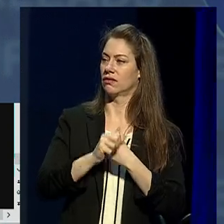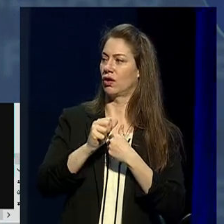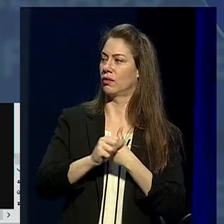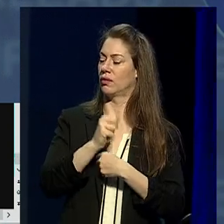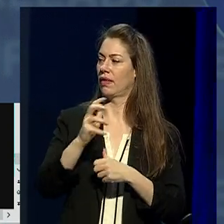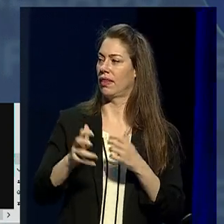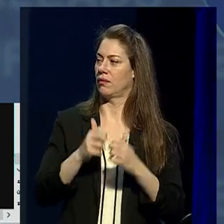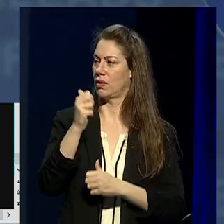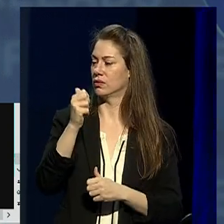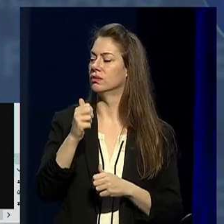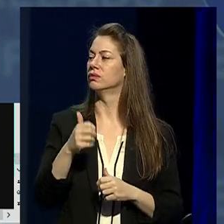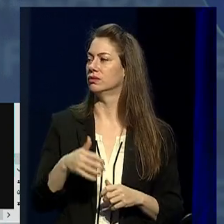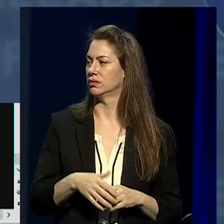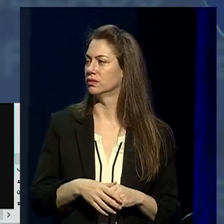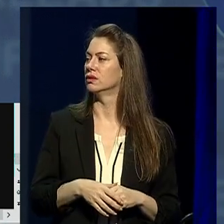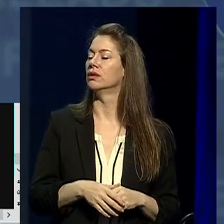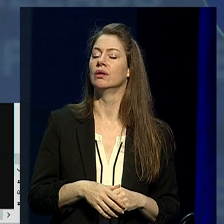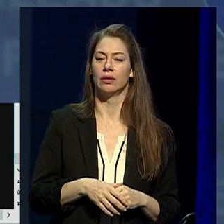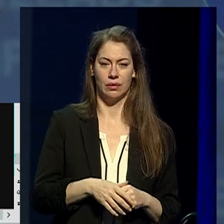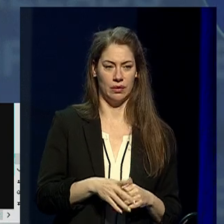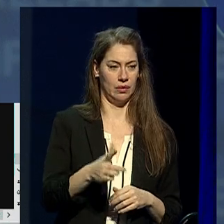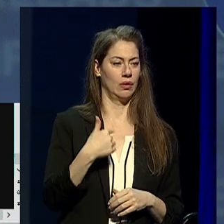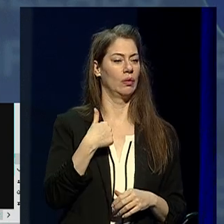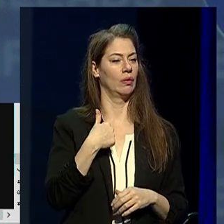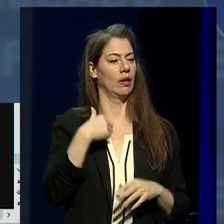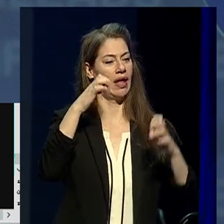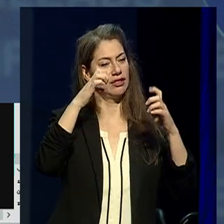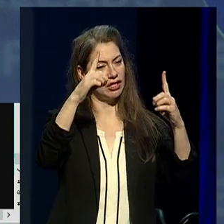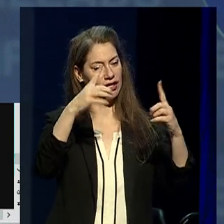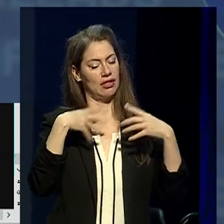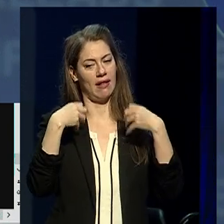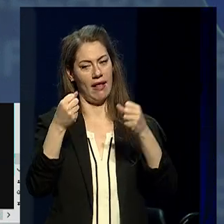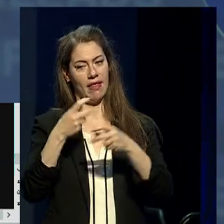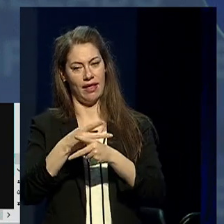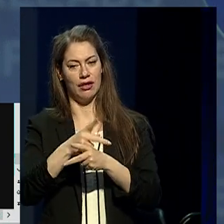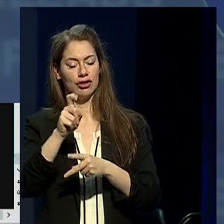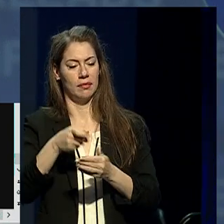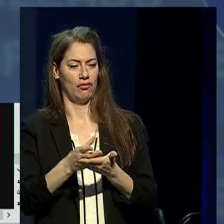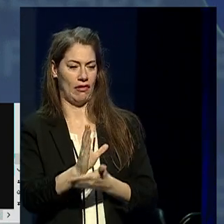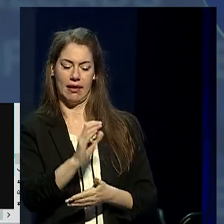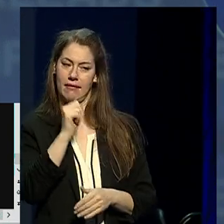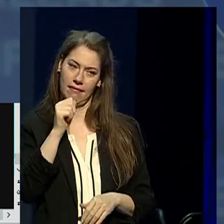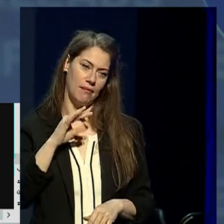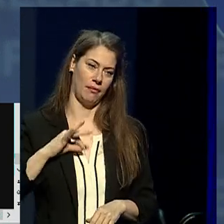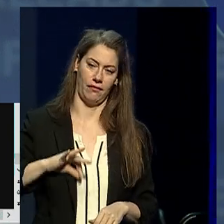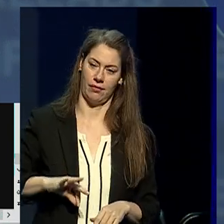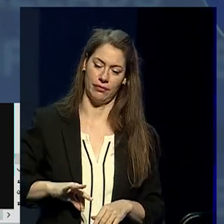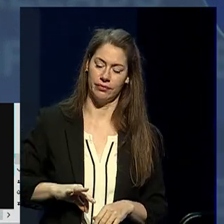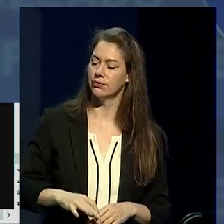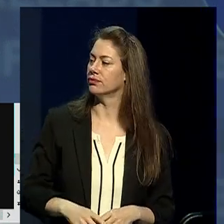us. Education and healthcare should be a right and not a privilege.